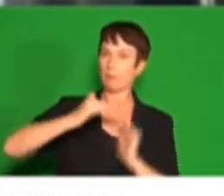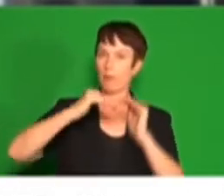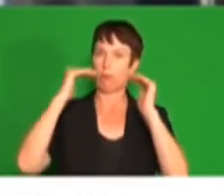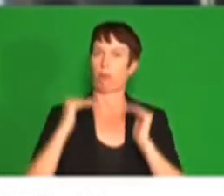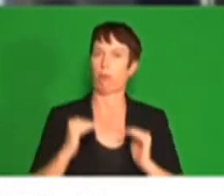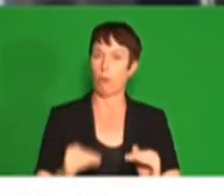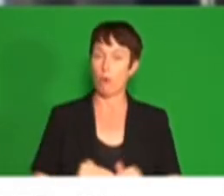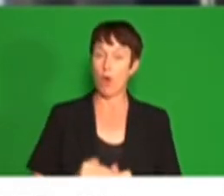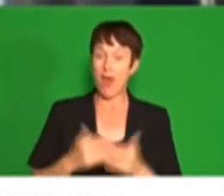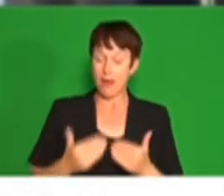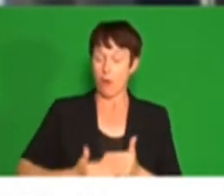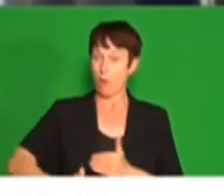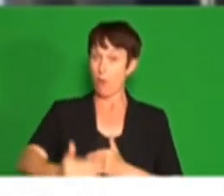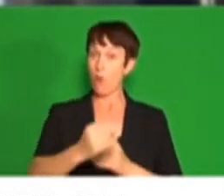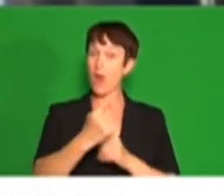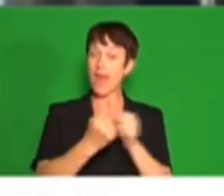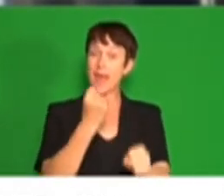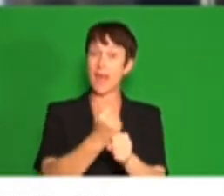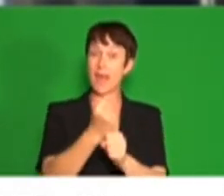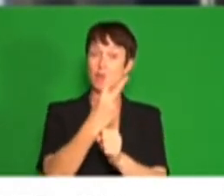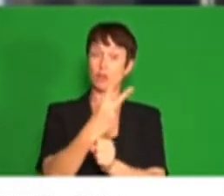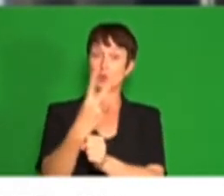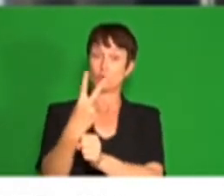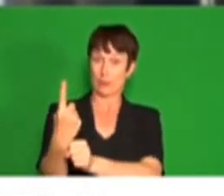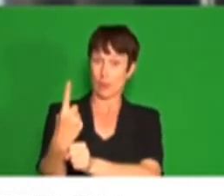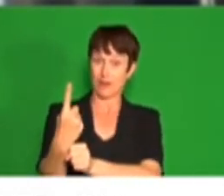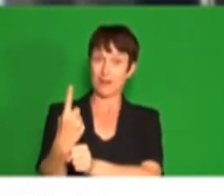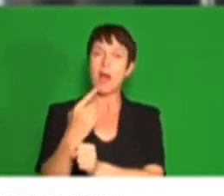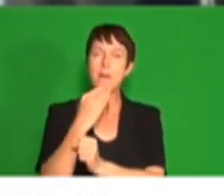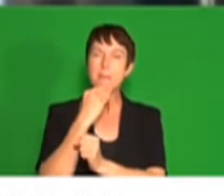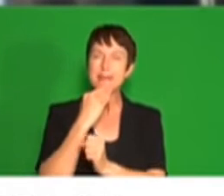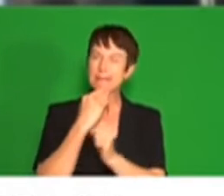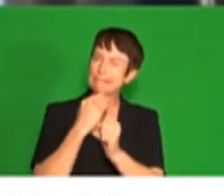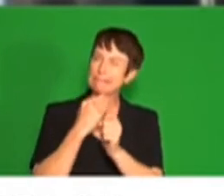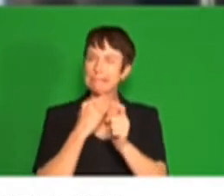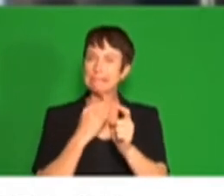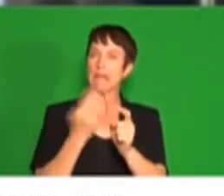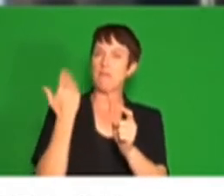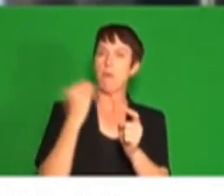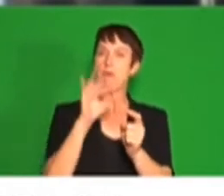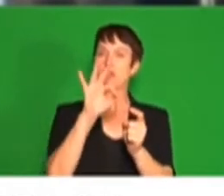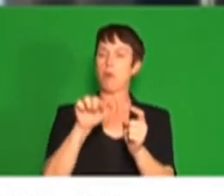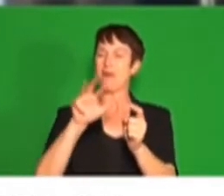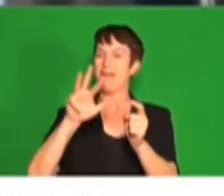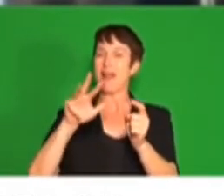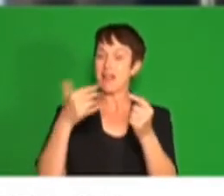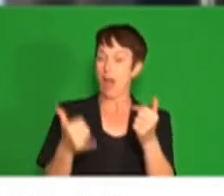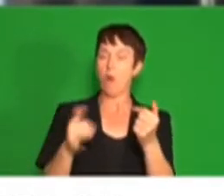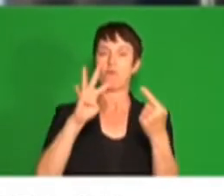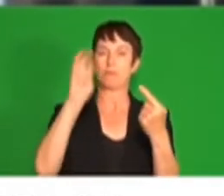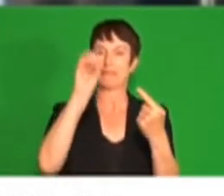2021 is slightly higher at 4% and is 4.5% for